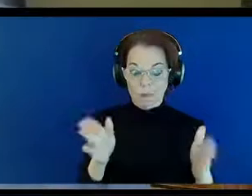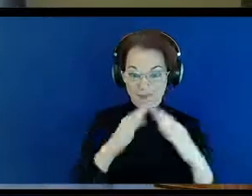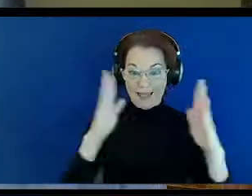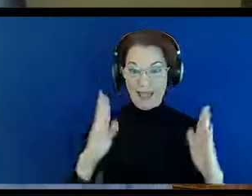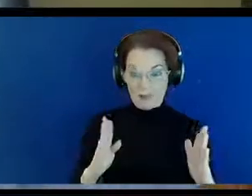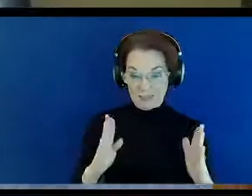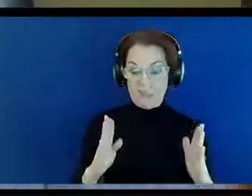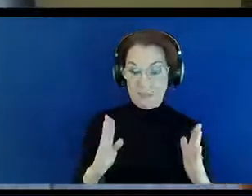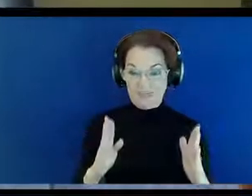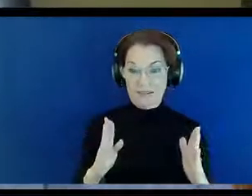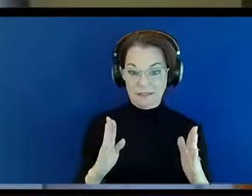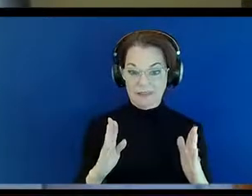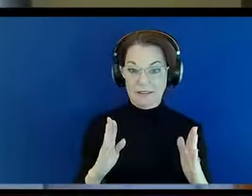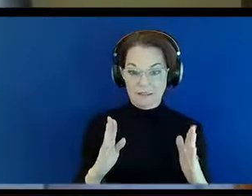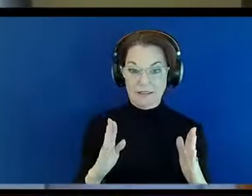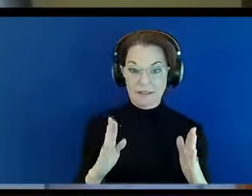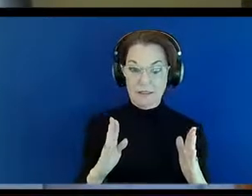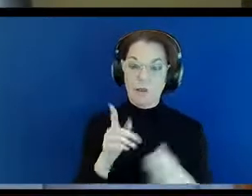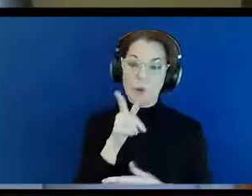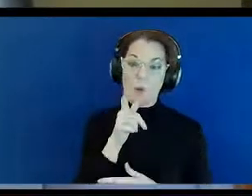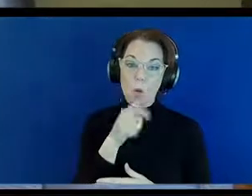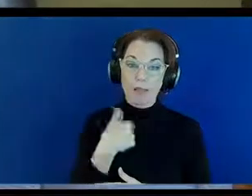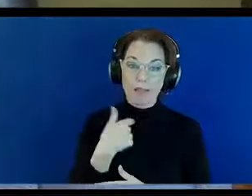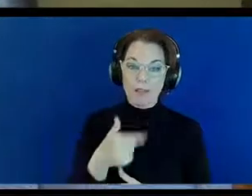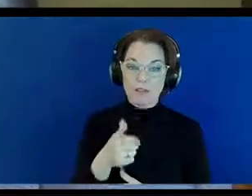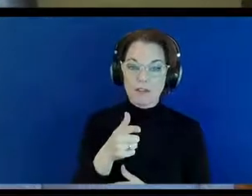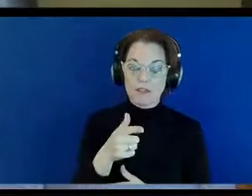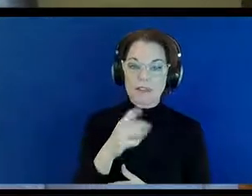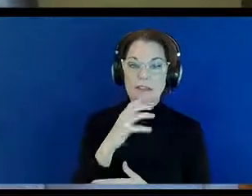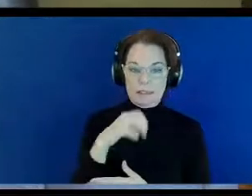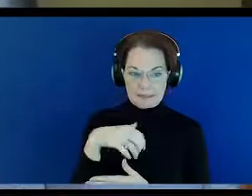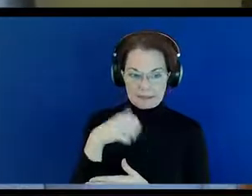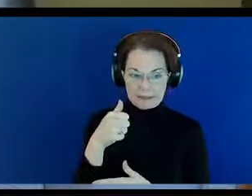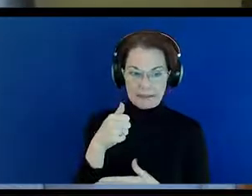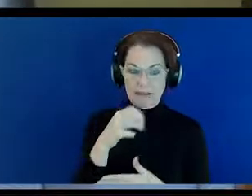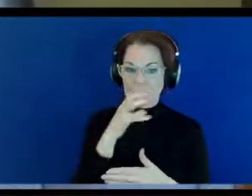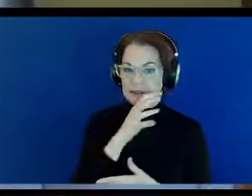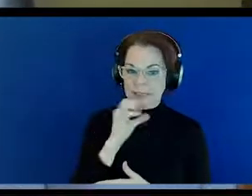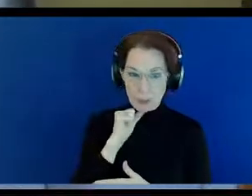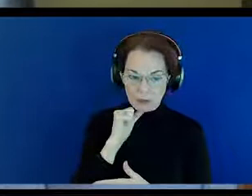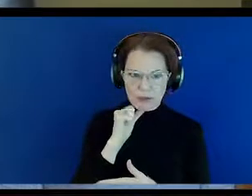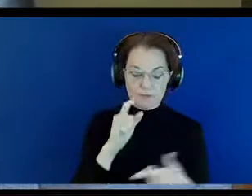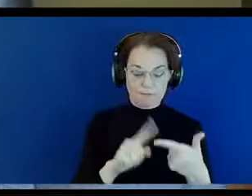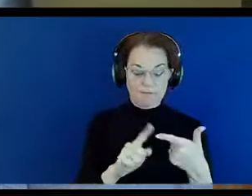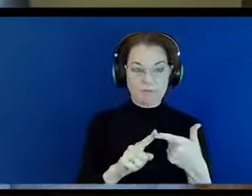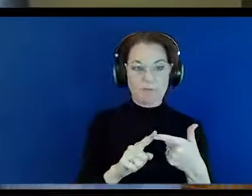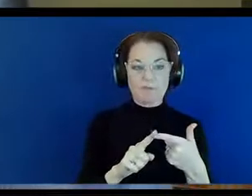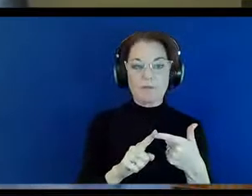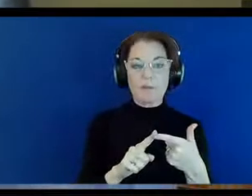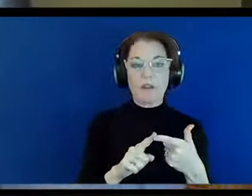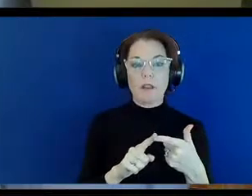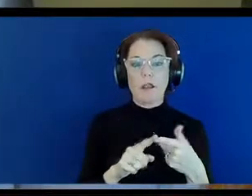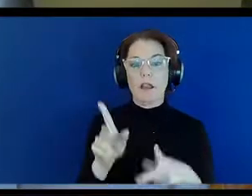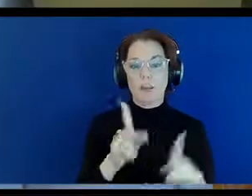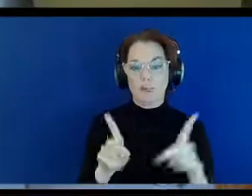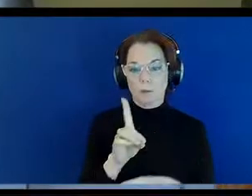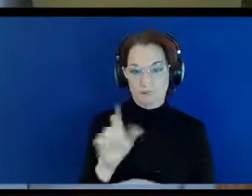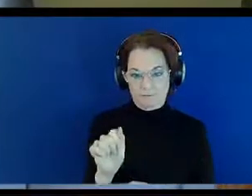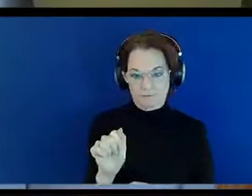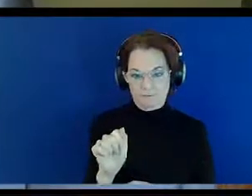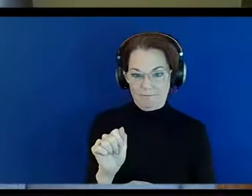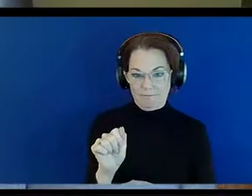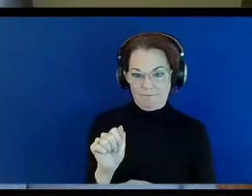housing residents, are seniors or people with disabilities, but less than 20% live in